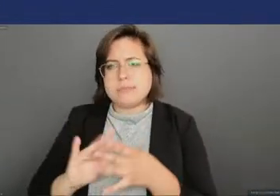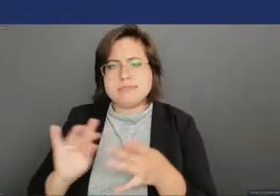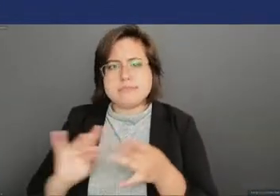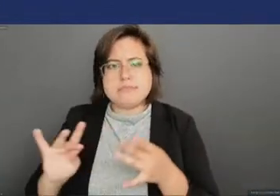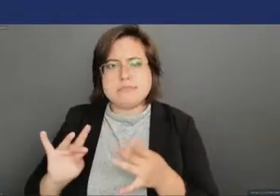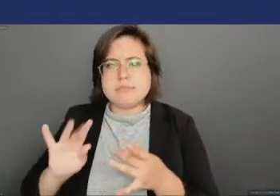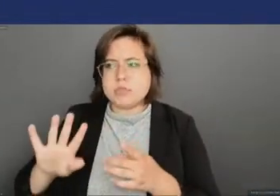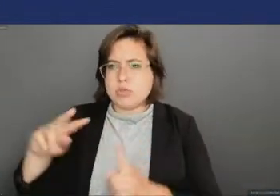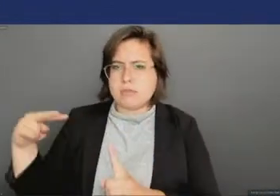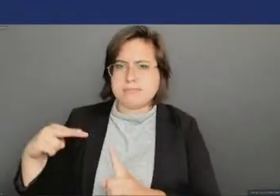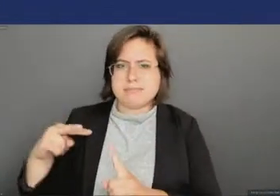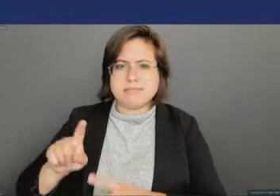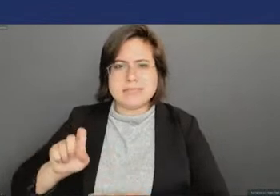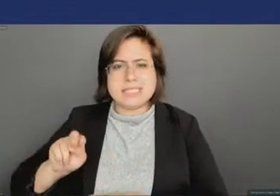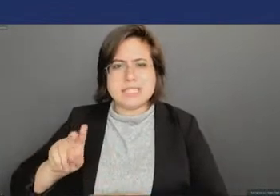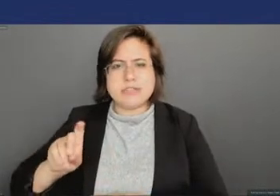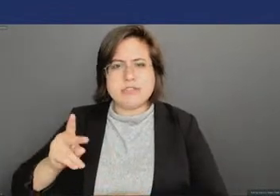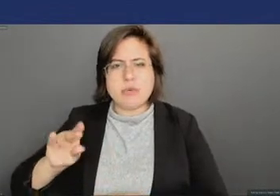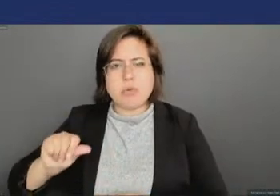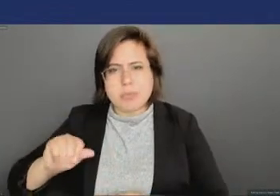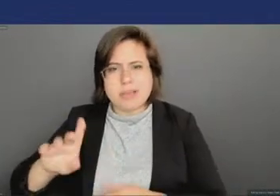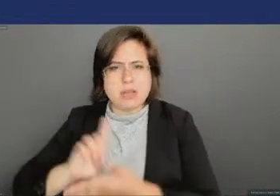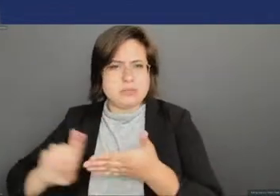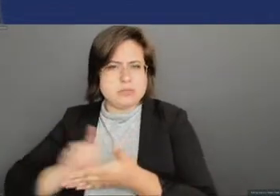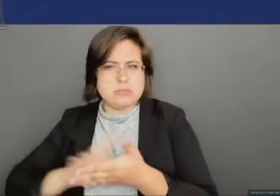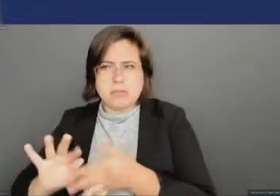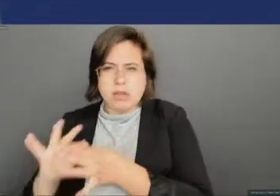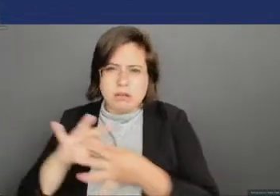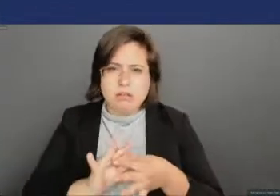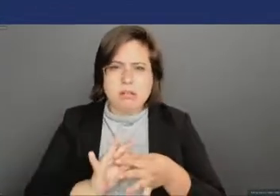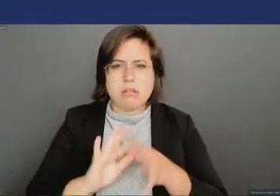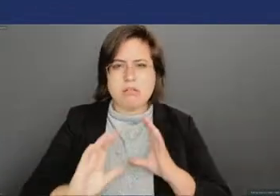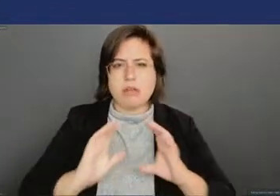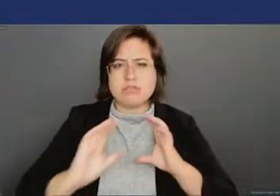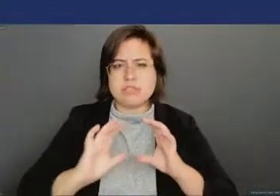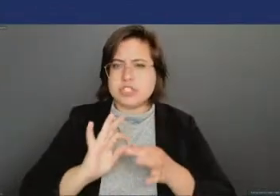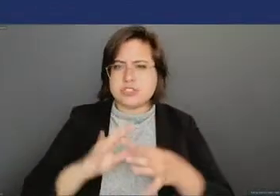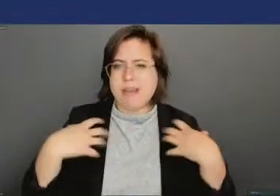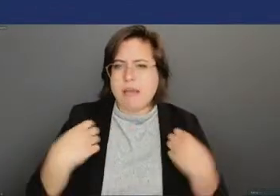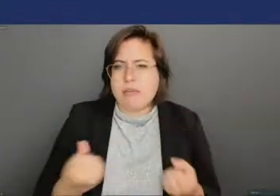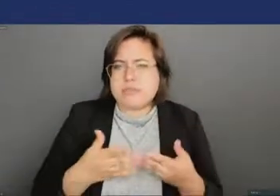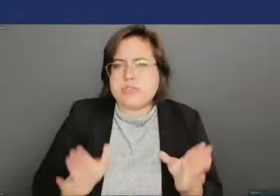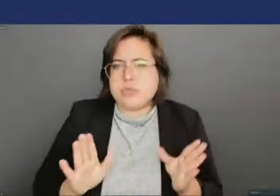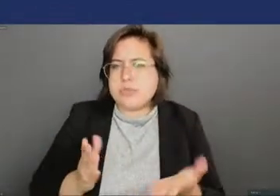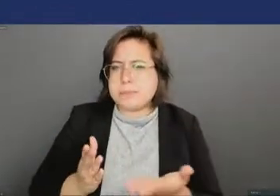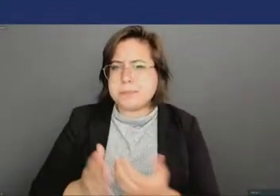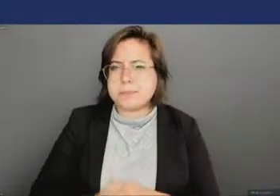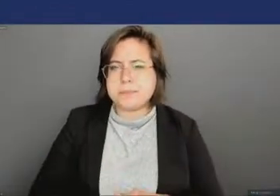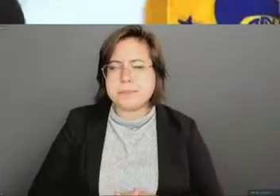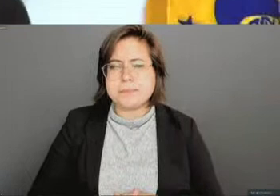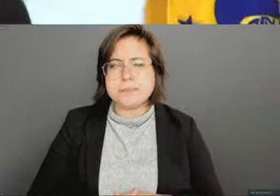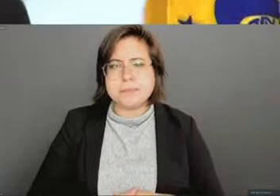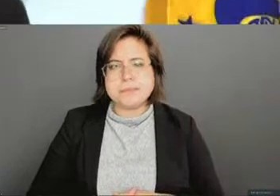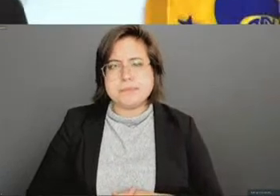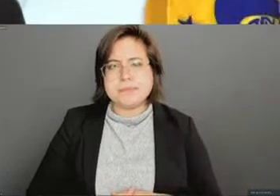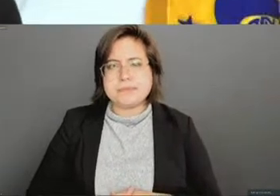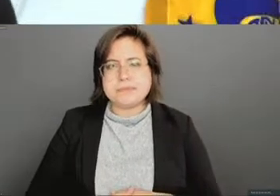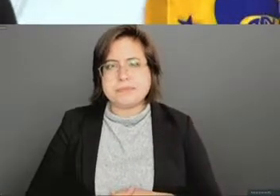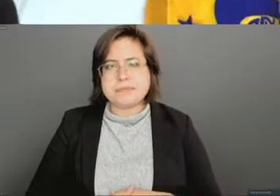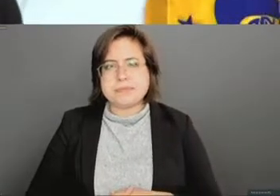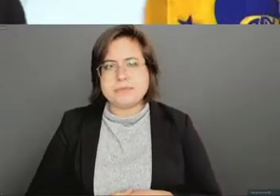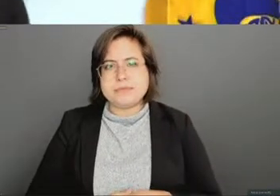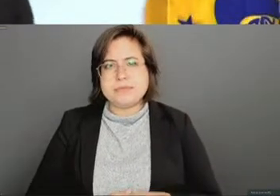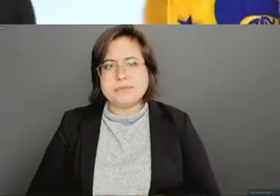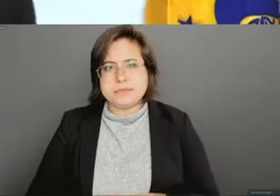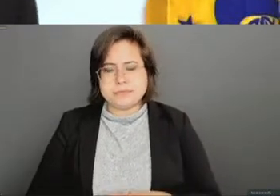see xenophobia and discrimination as relevant to conversations about health? Oh, absolutely. And